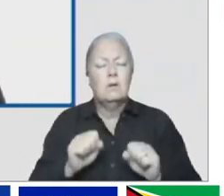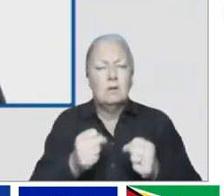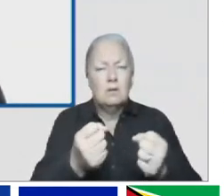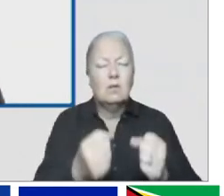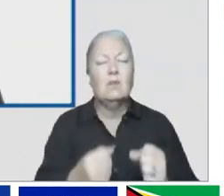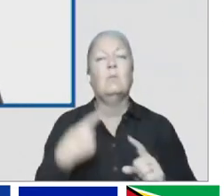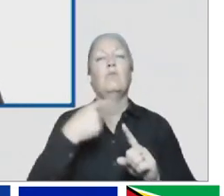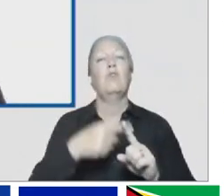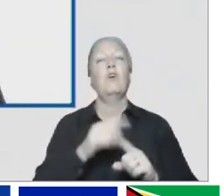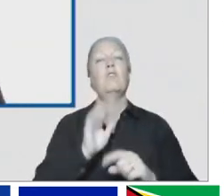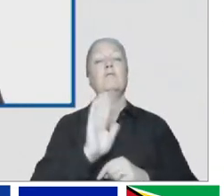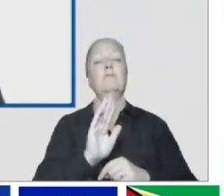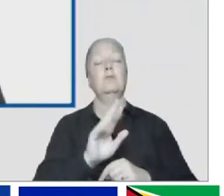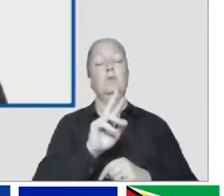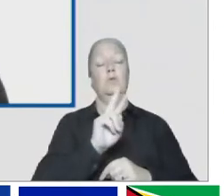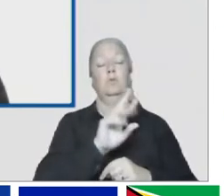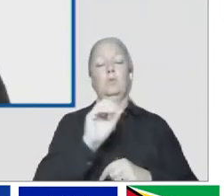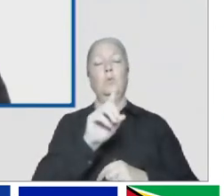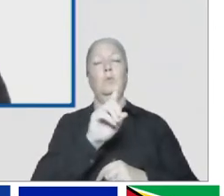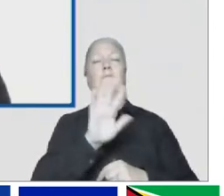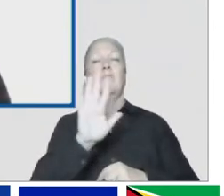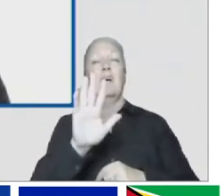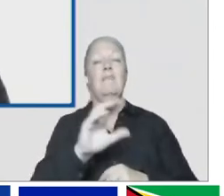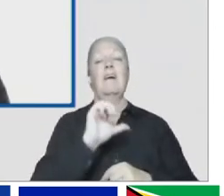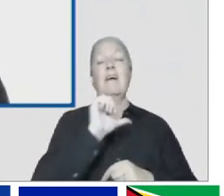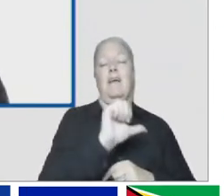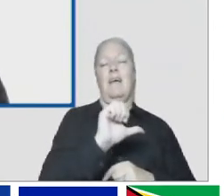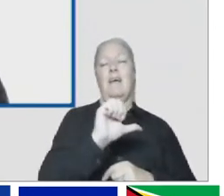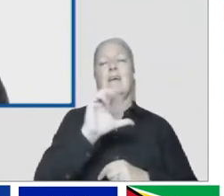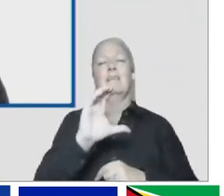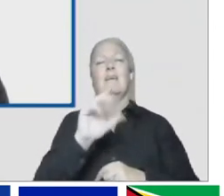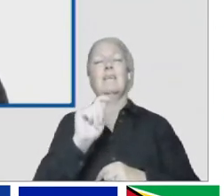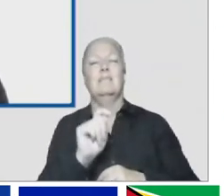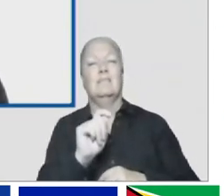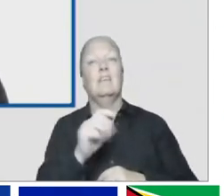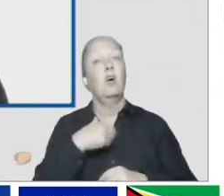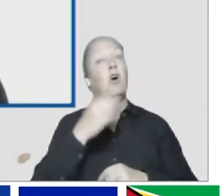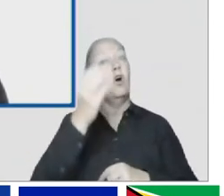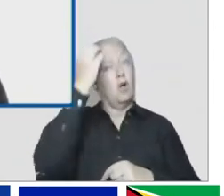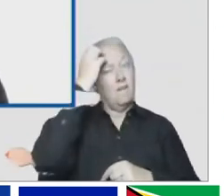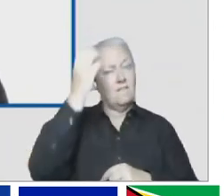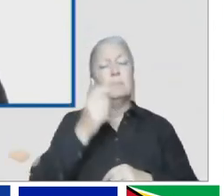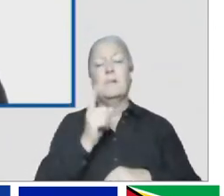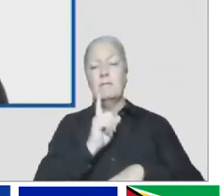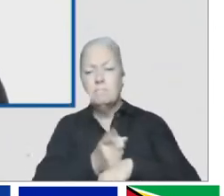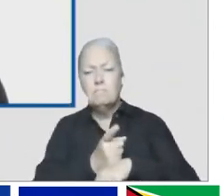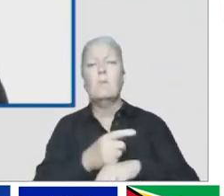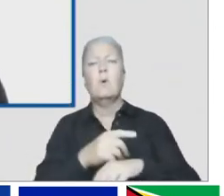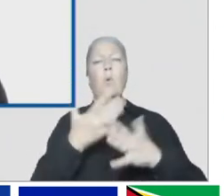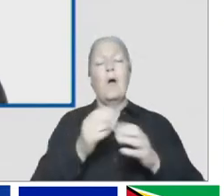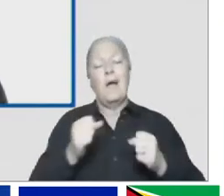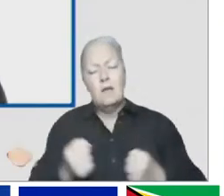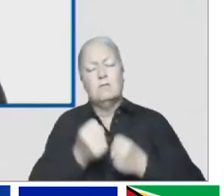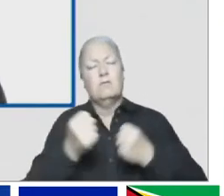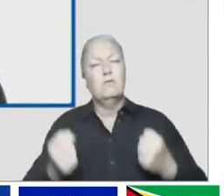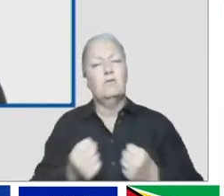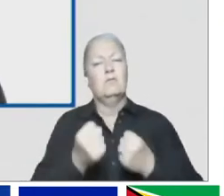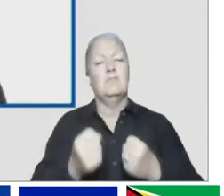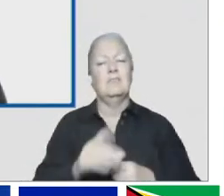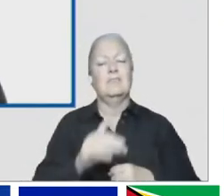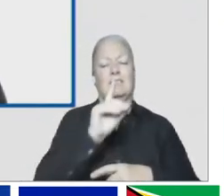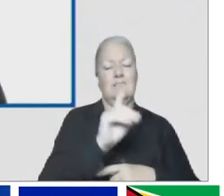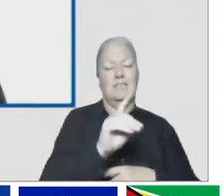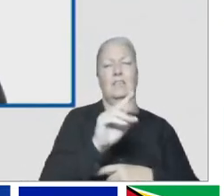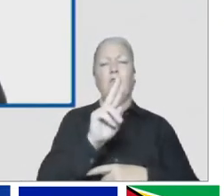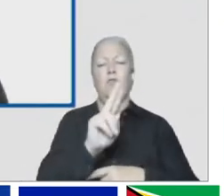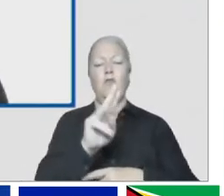the basis of many of the government's interventions and actions during the pandemic. We call it the DRMA. It provided the framework for